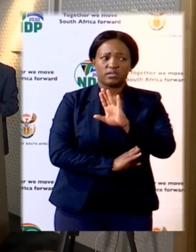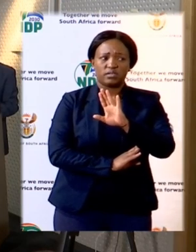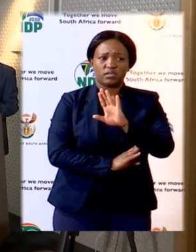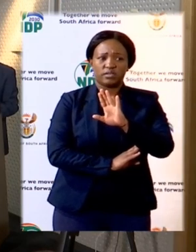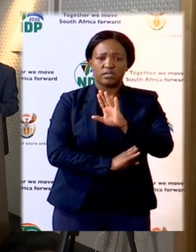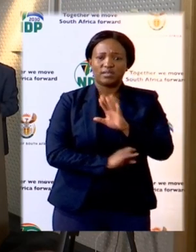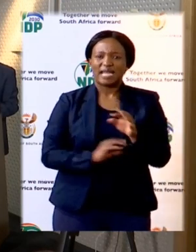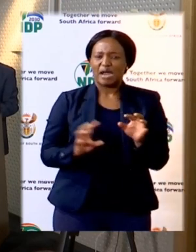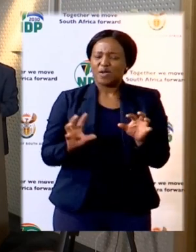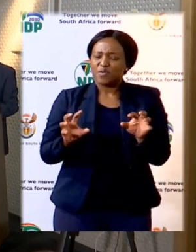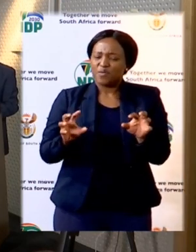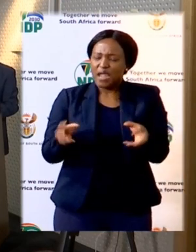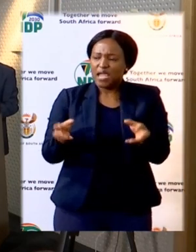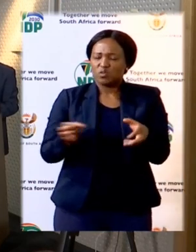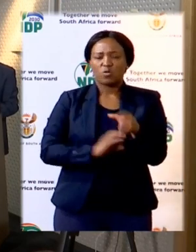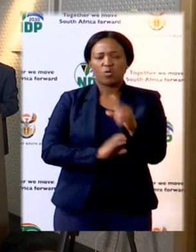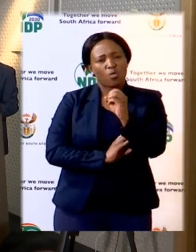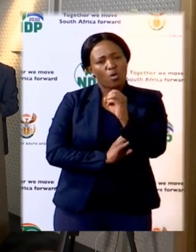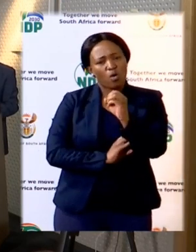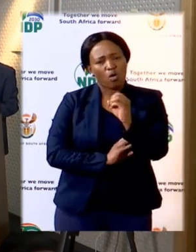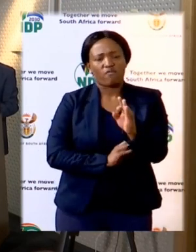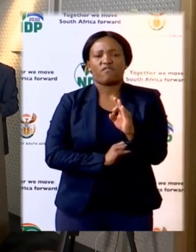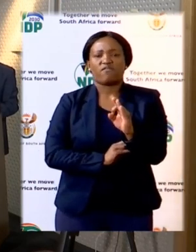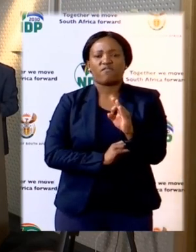put your radio off